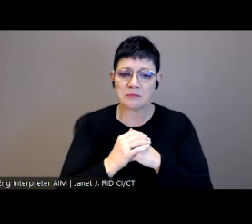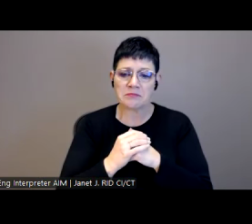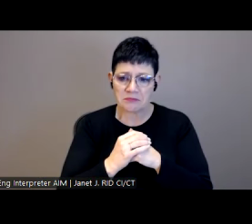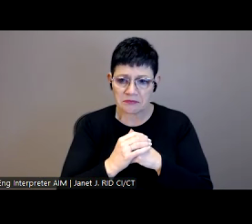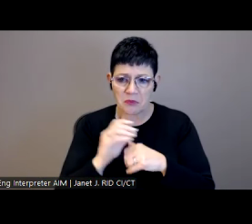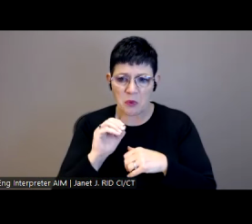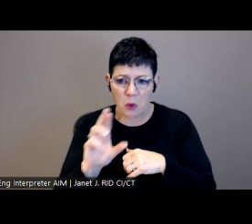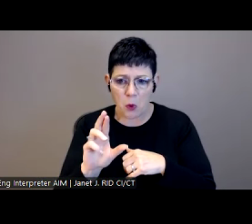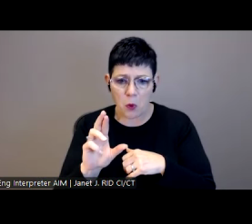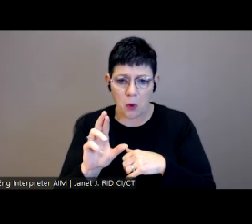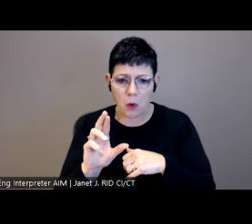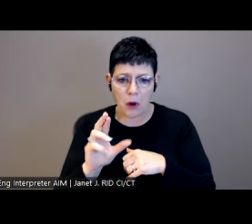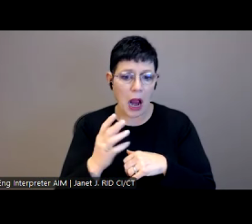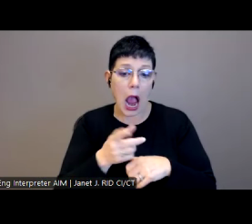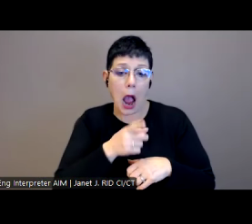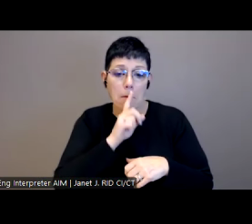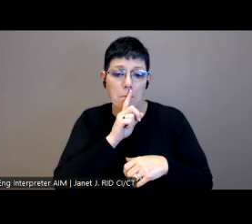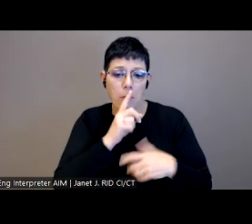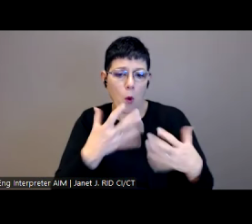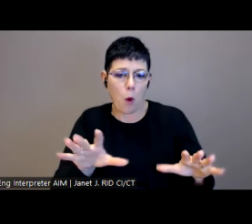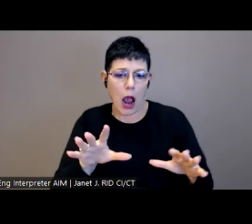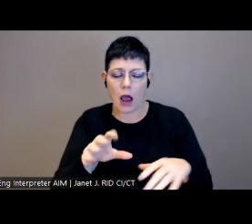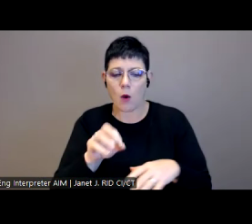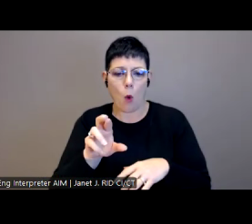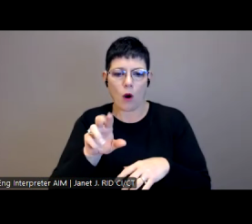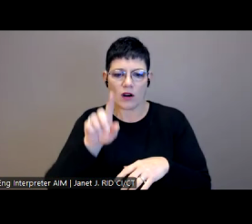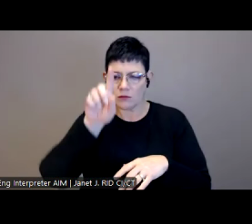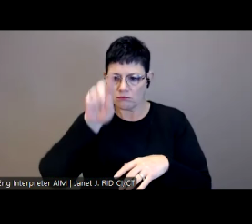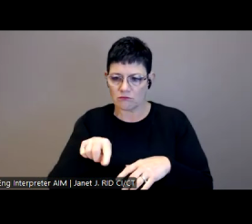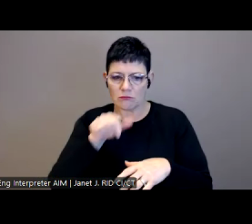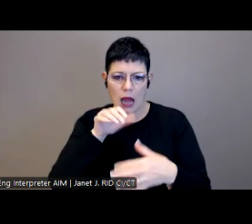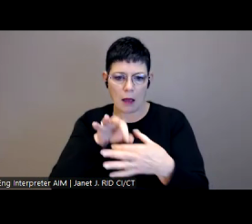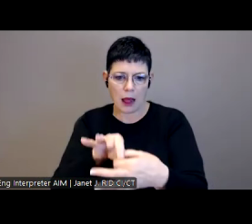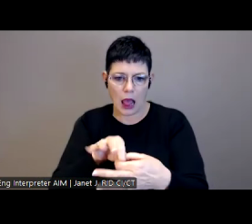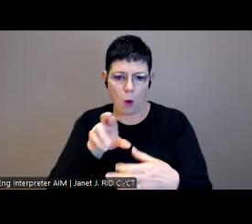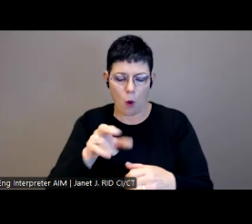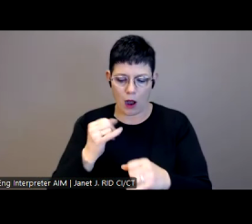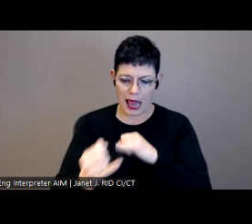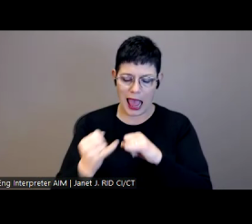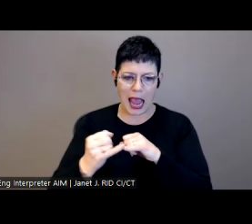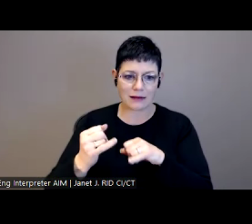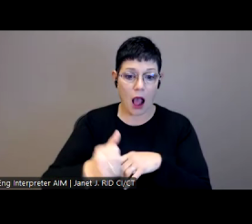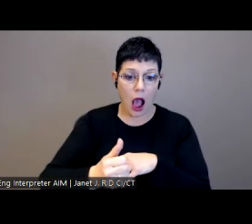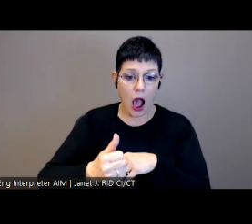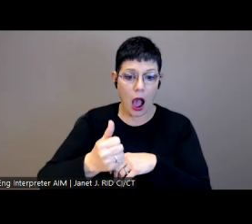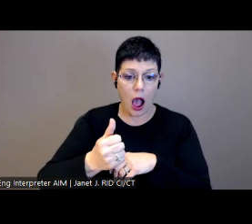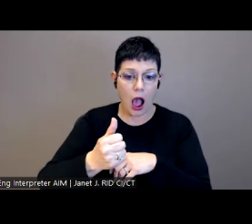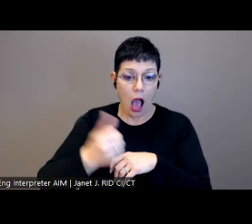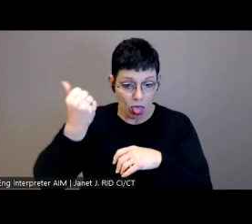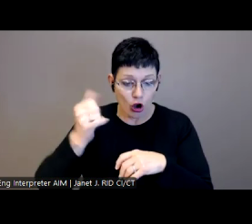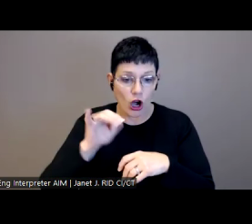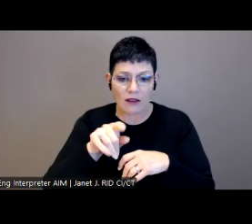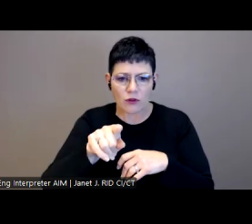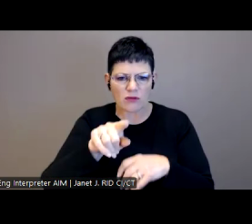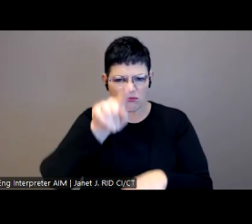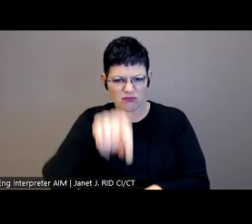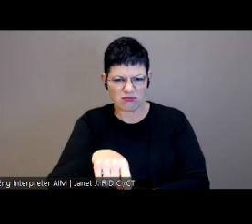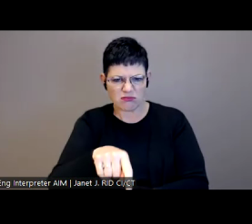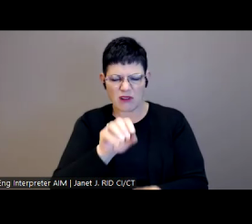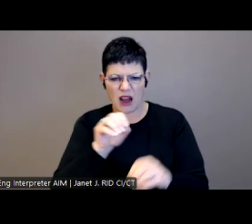or preferring not to say, or none of the above. And if you're in a role that you don't see